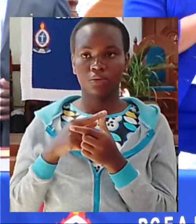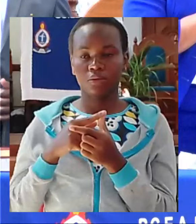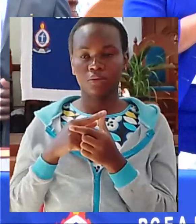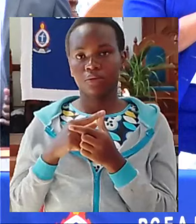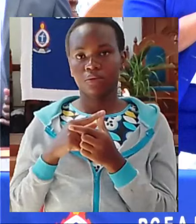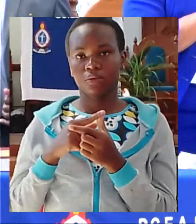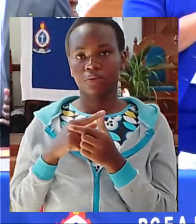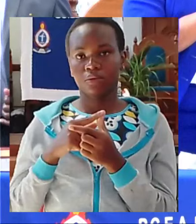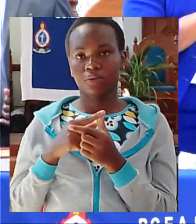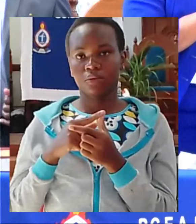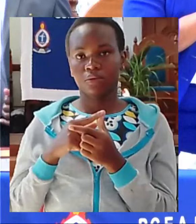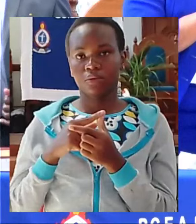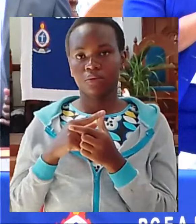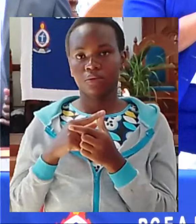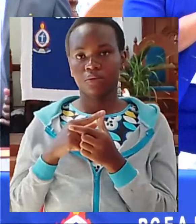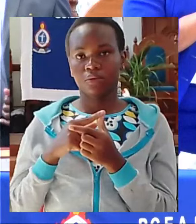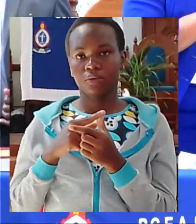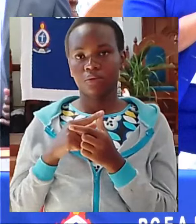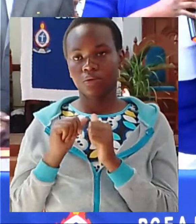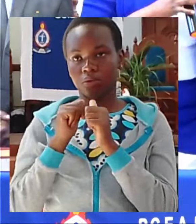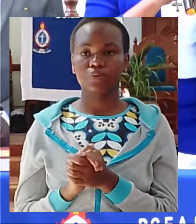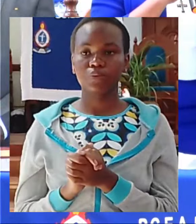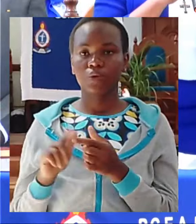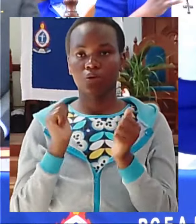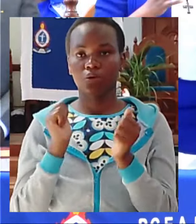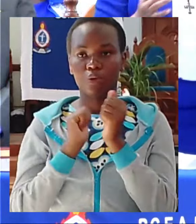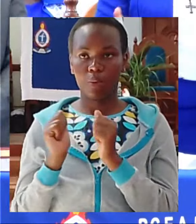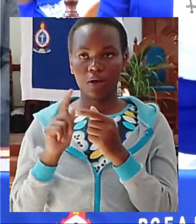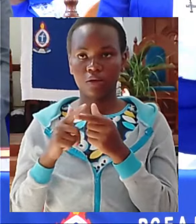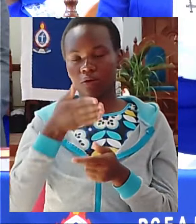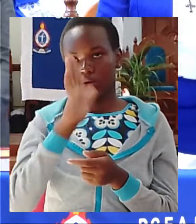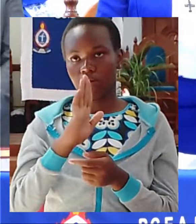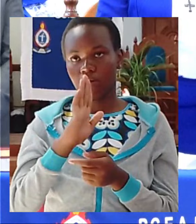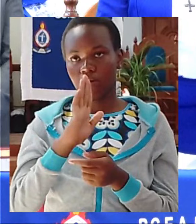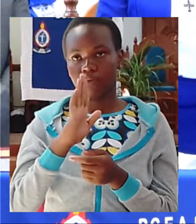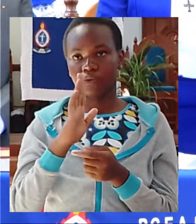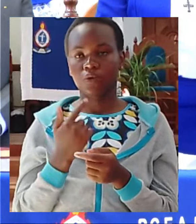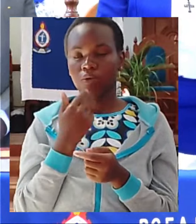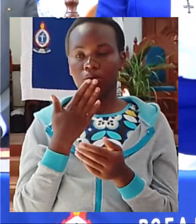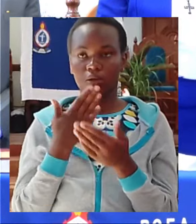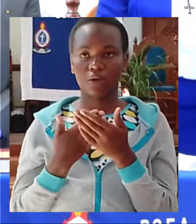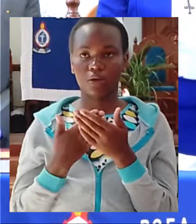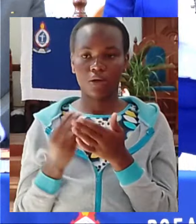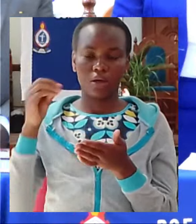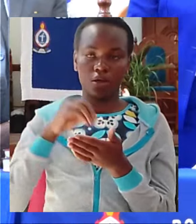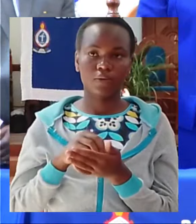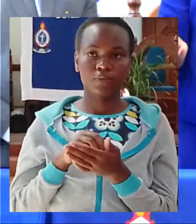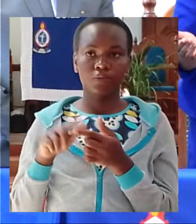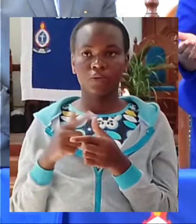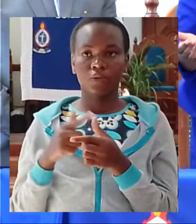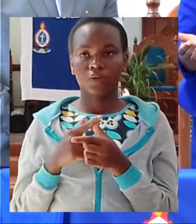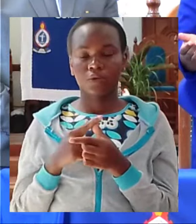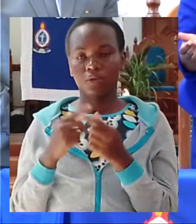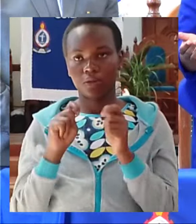that we can receive the hymn. Almighty and everlasting Father, we want to thank you once again. You're